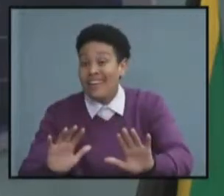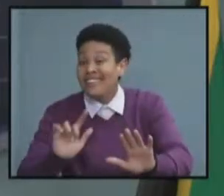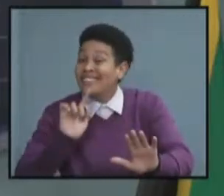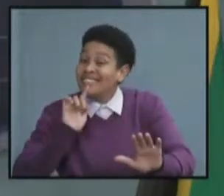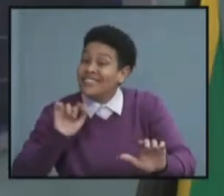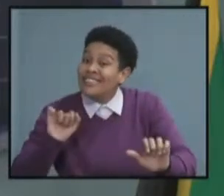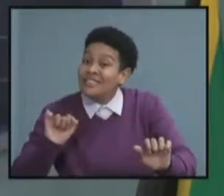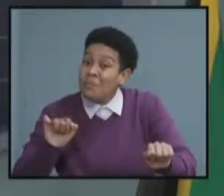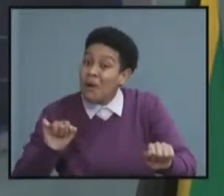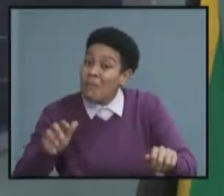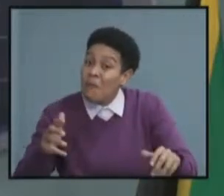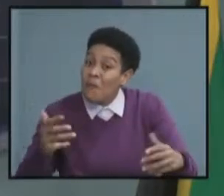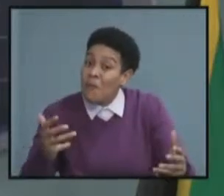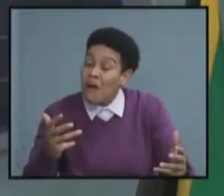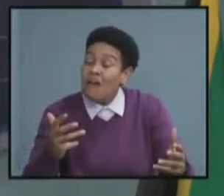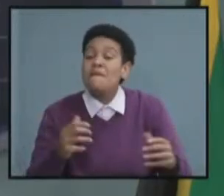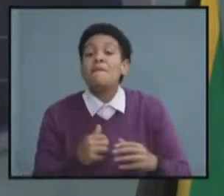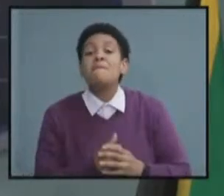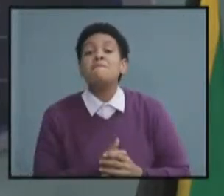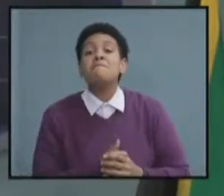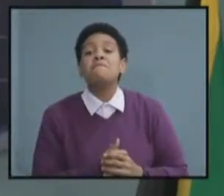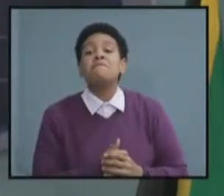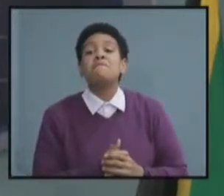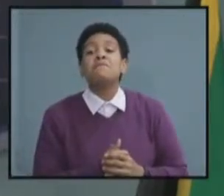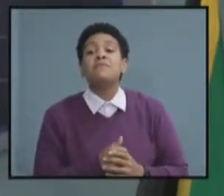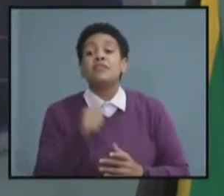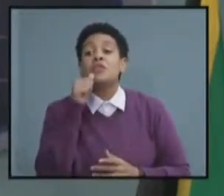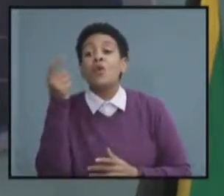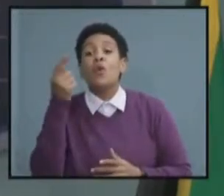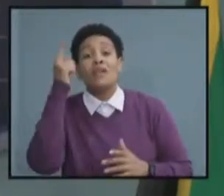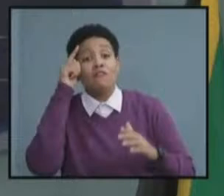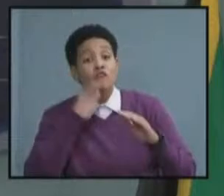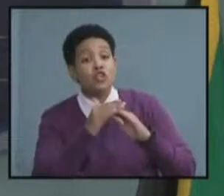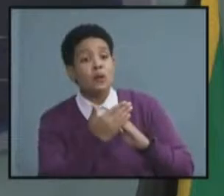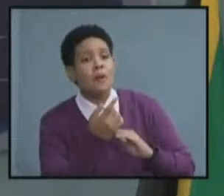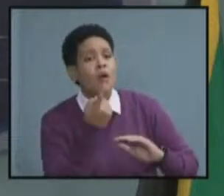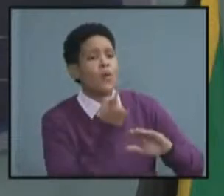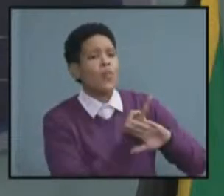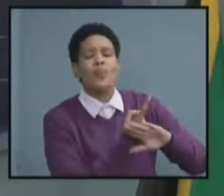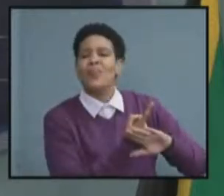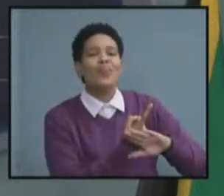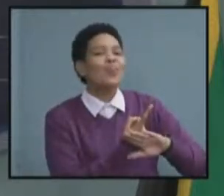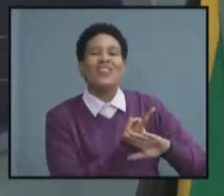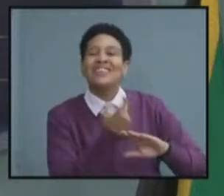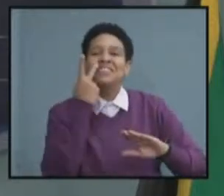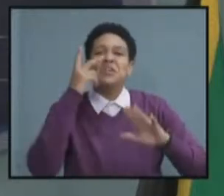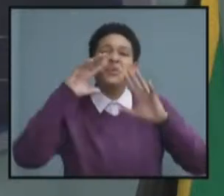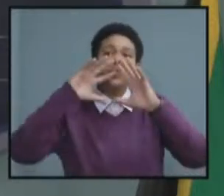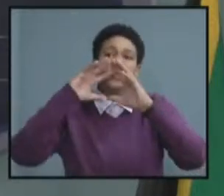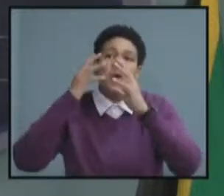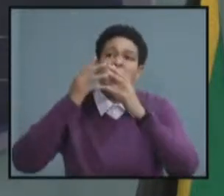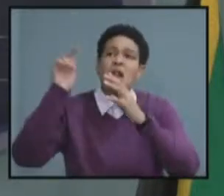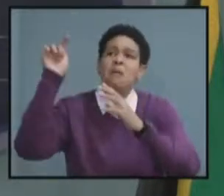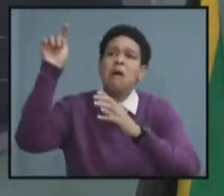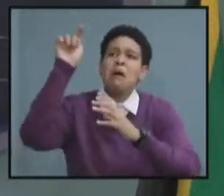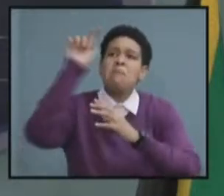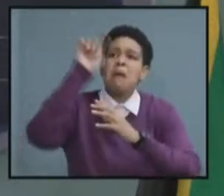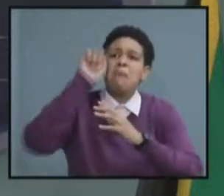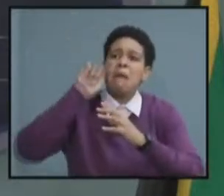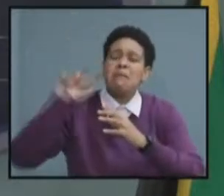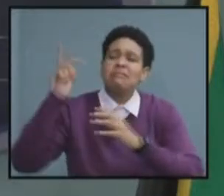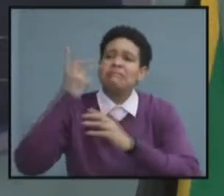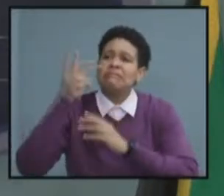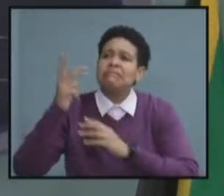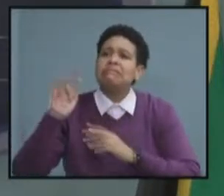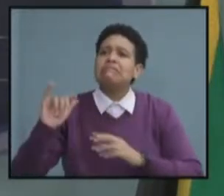possibility is not just for Jamaica alone. We have seen it in other countries right across the globe, that